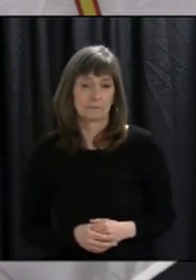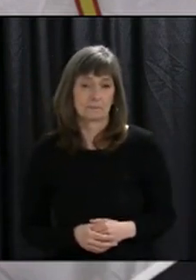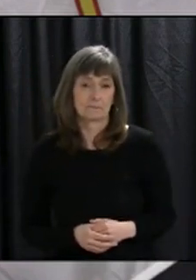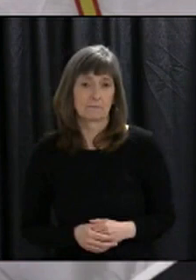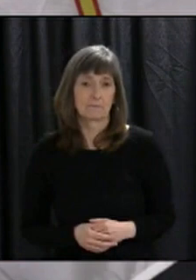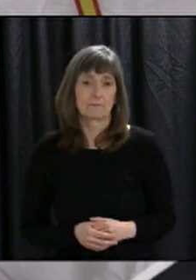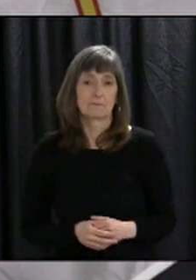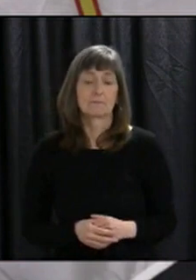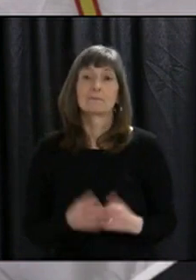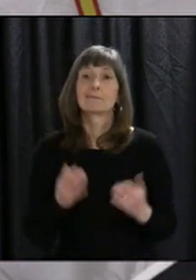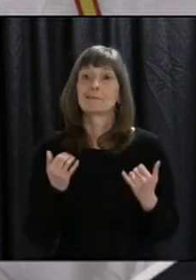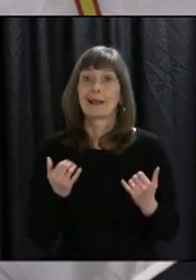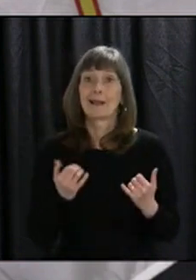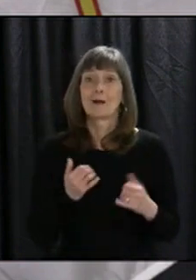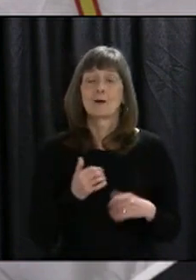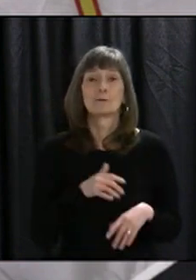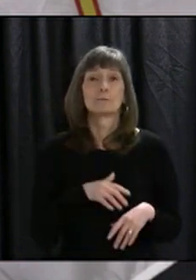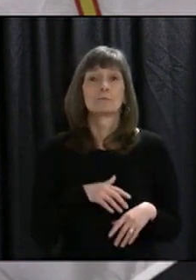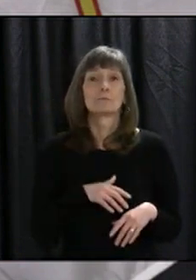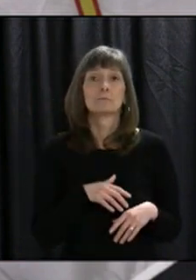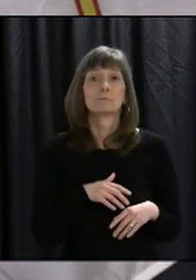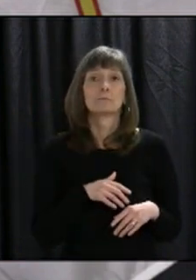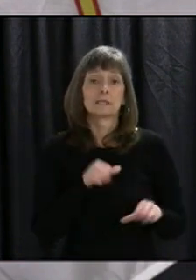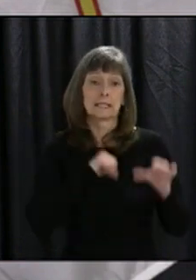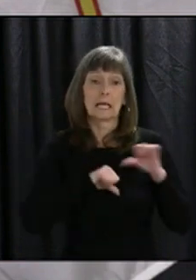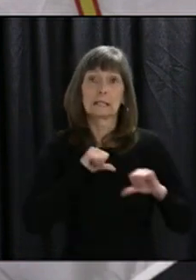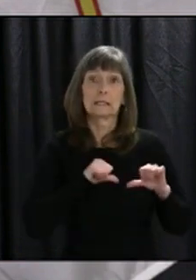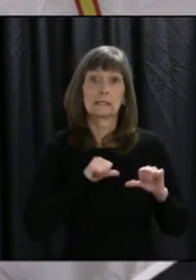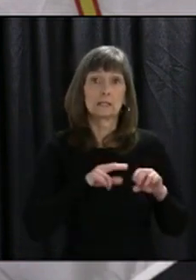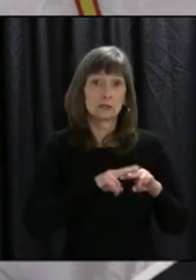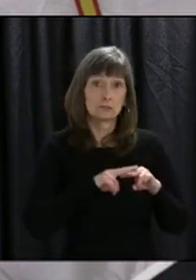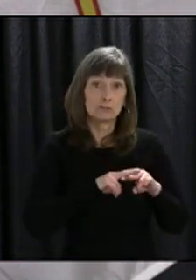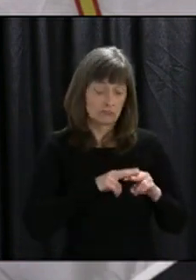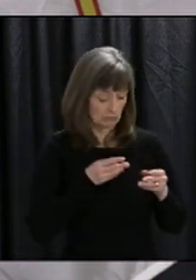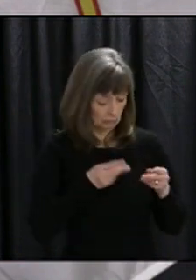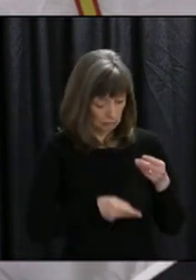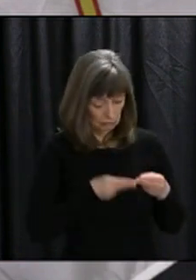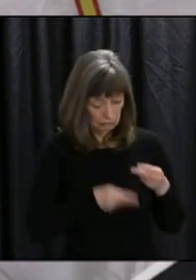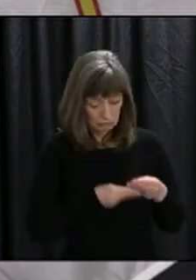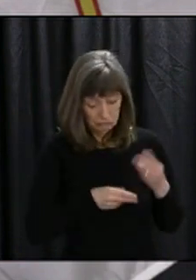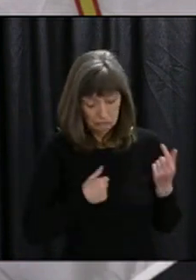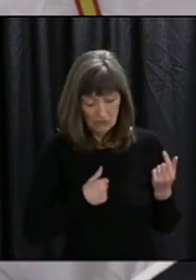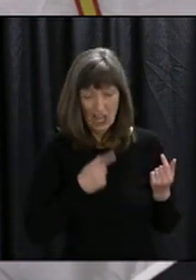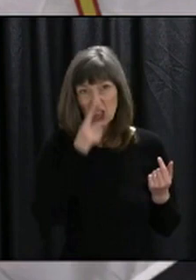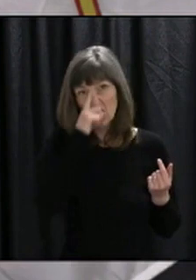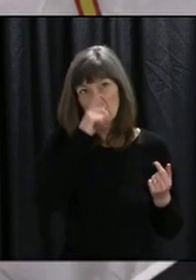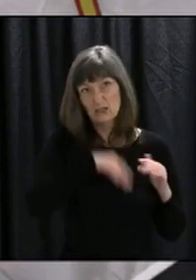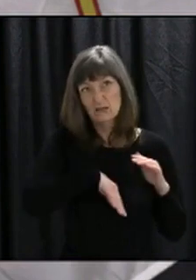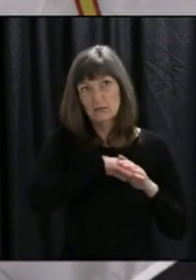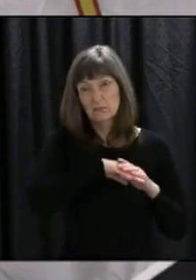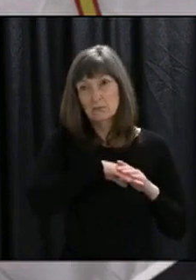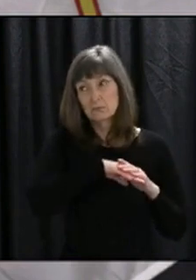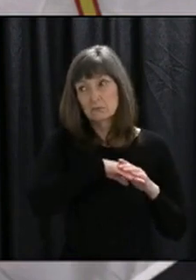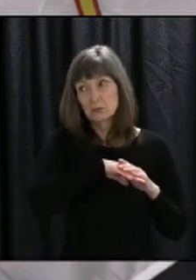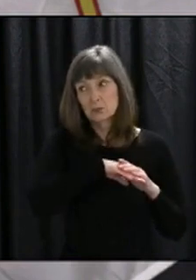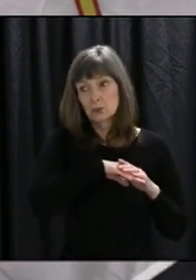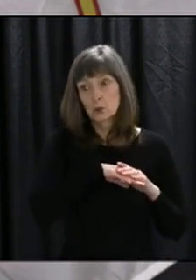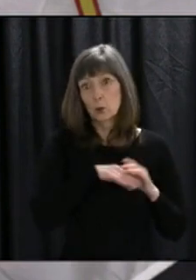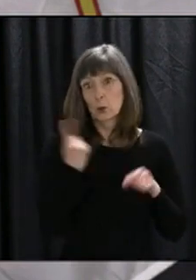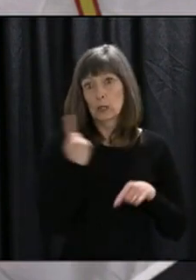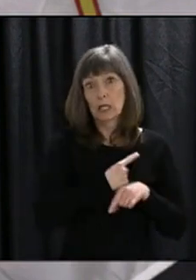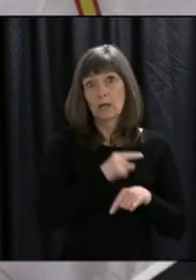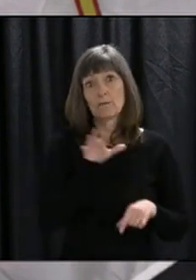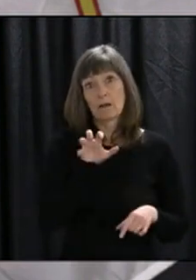right now, our lab certainly can handle up to I believe it's 500 tests a